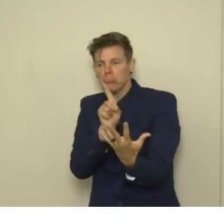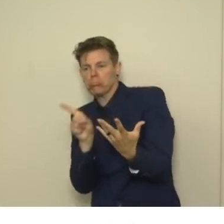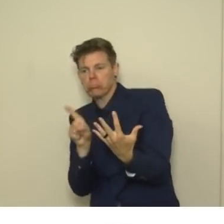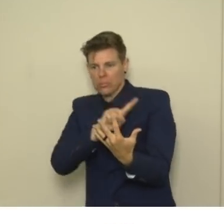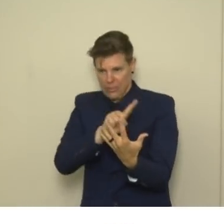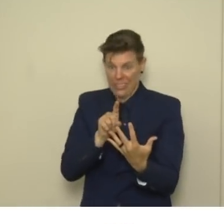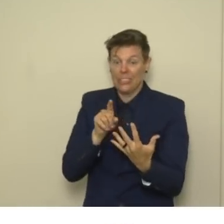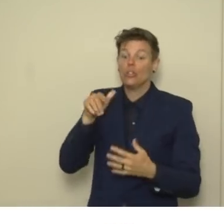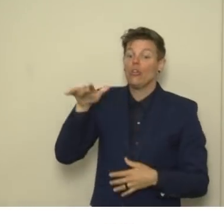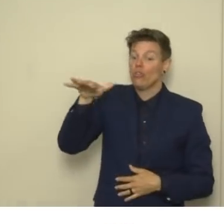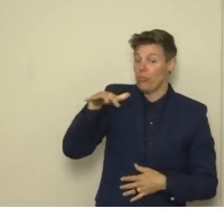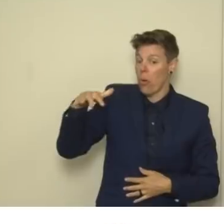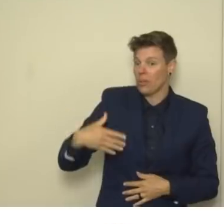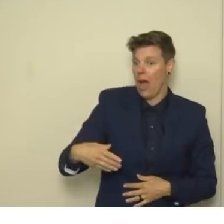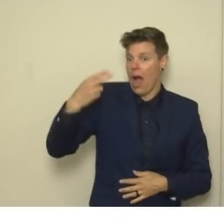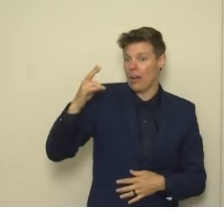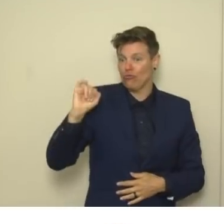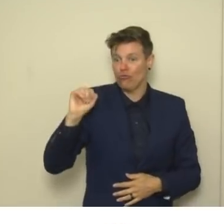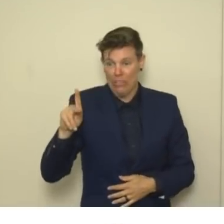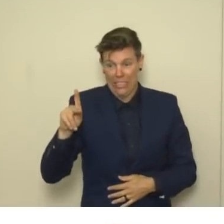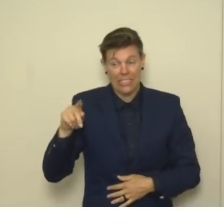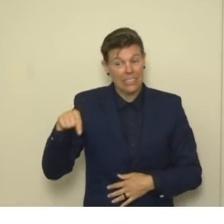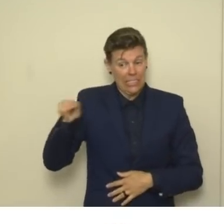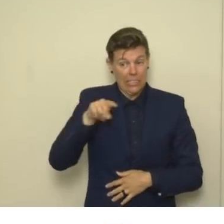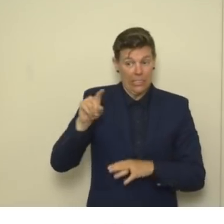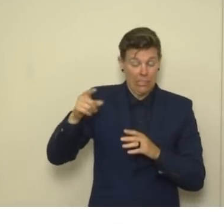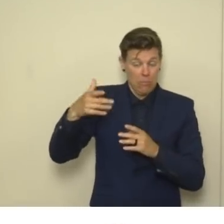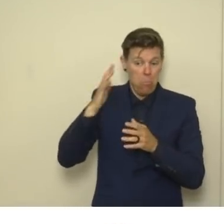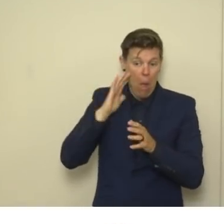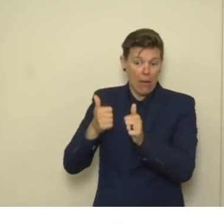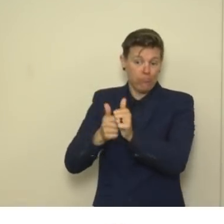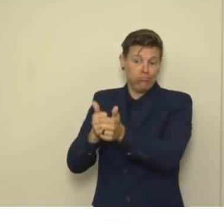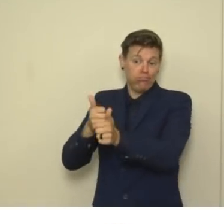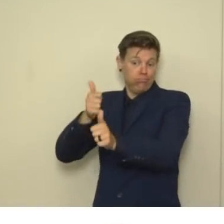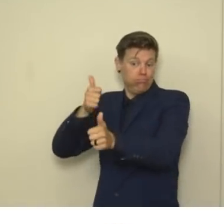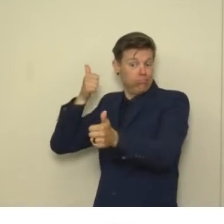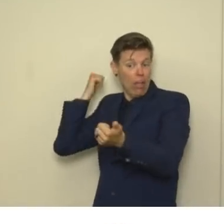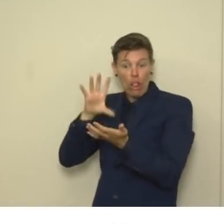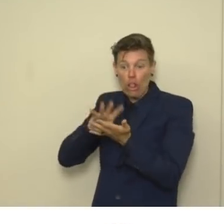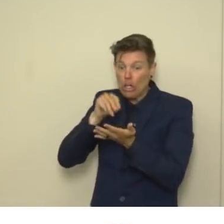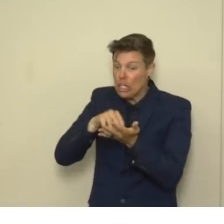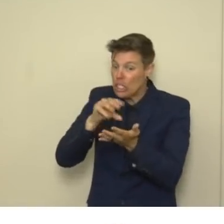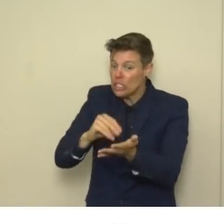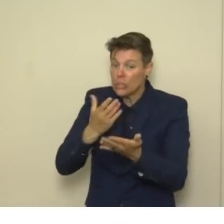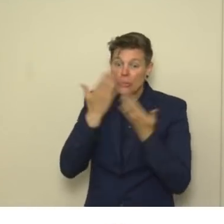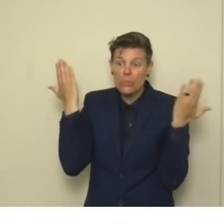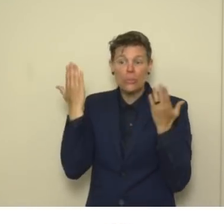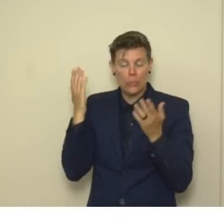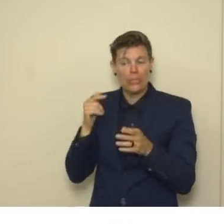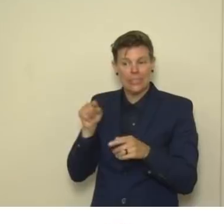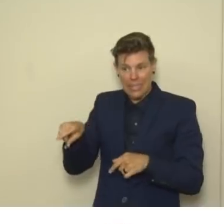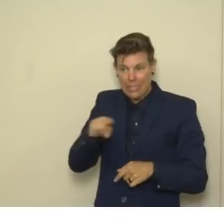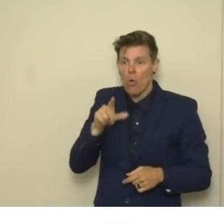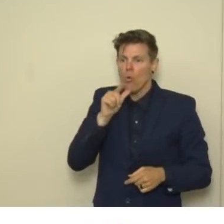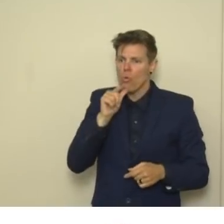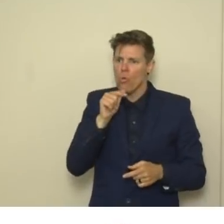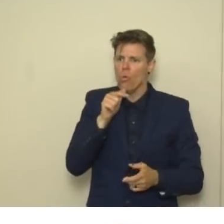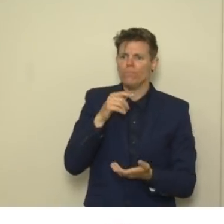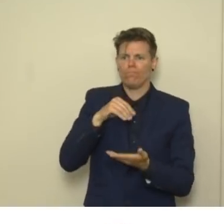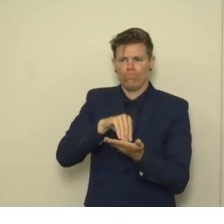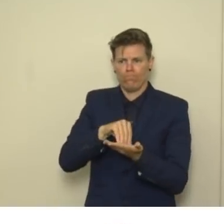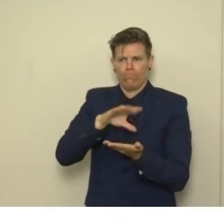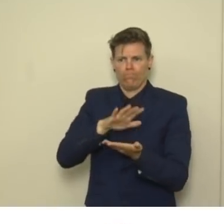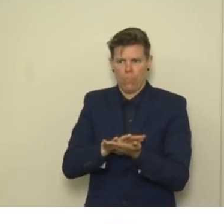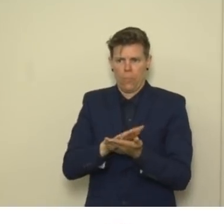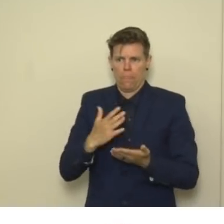serve students, and we do that in groups that already meet the groups in the public health order. And what else am I doing? I